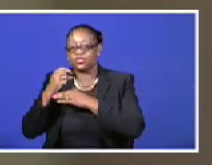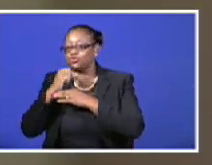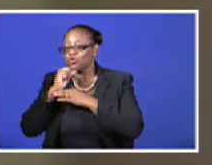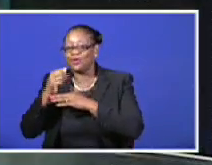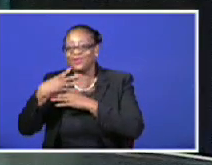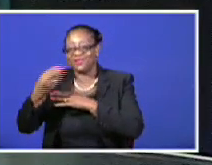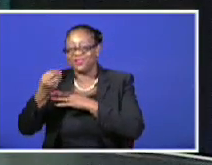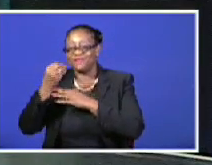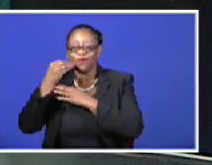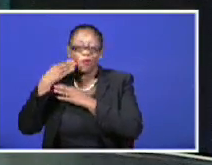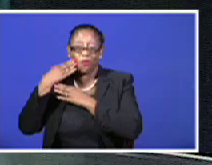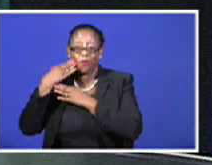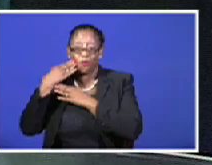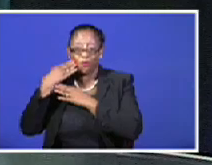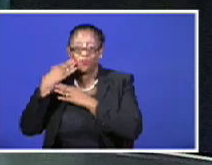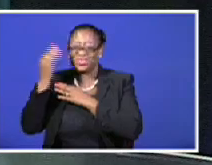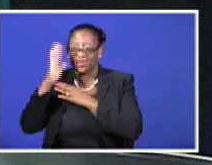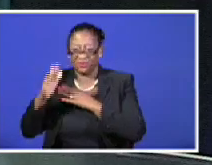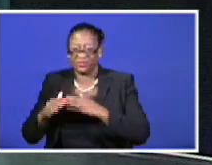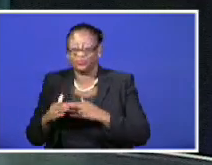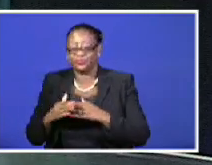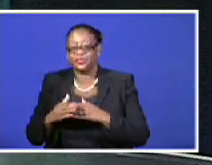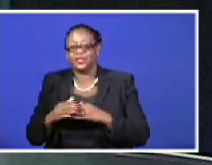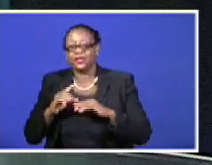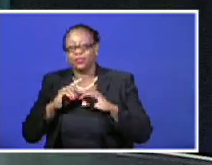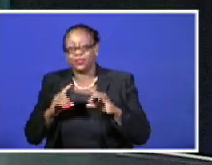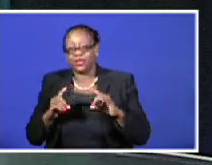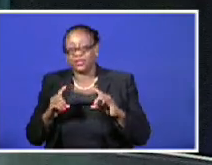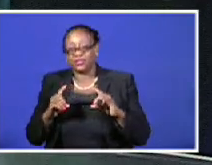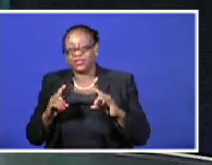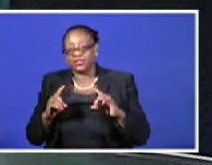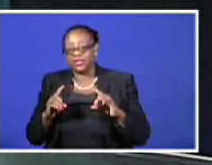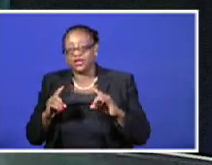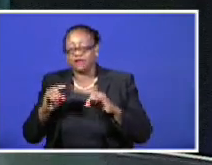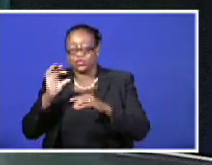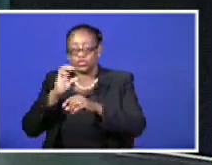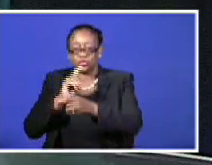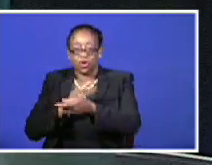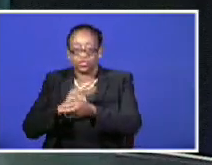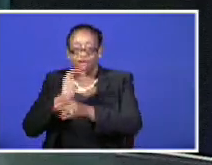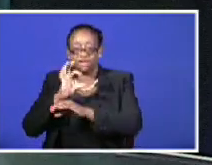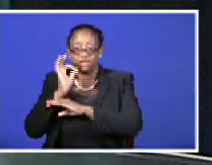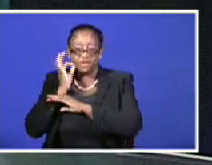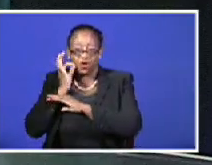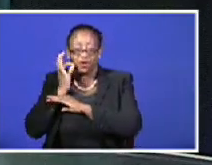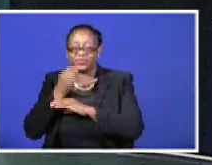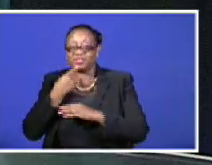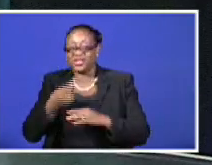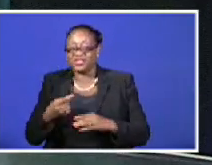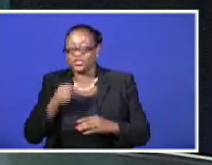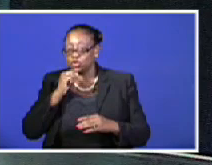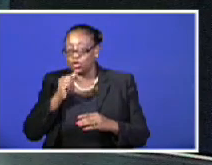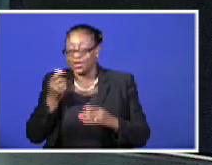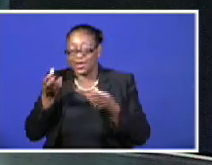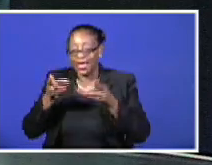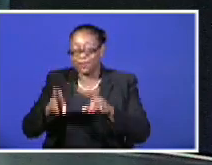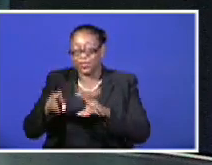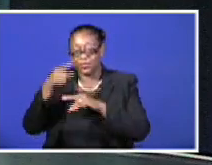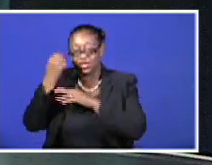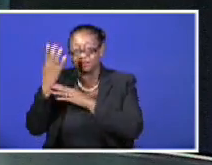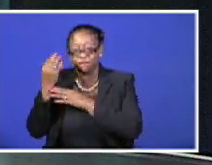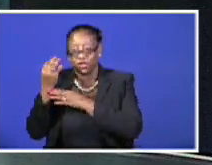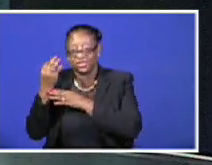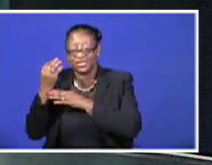all. As for testing these contacts, Dr. Forbes says that has not occurred yet because of the